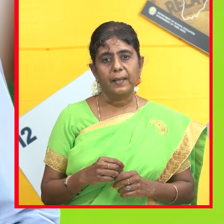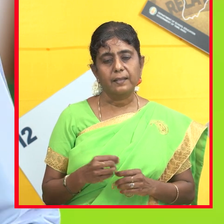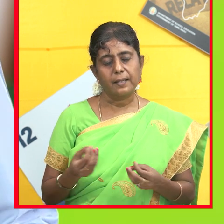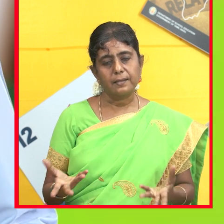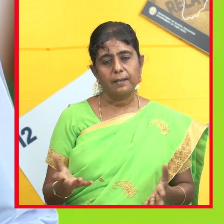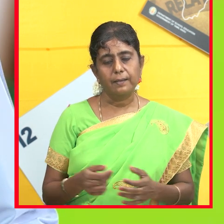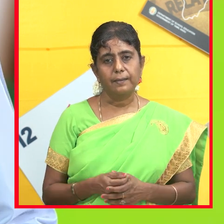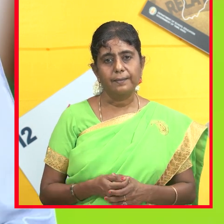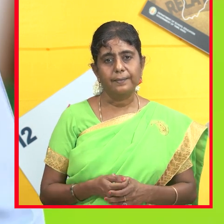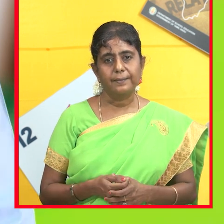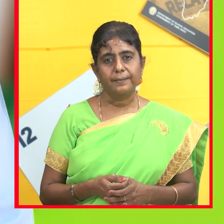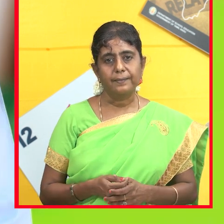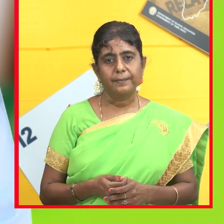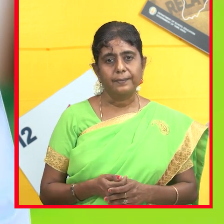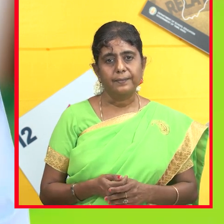That's all.